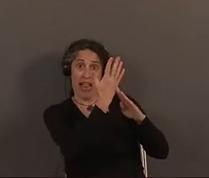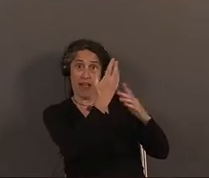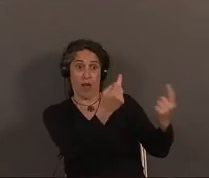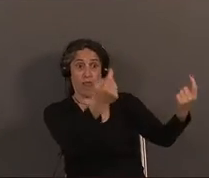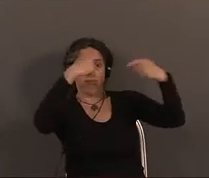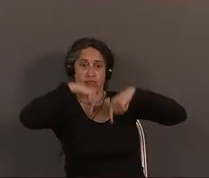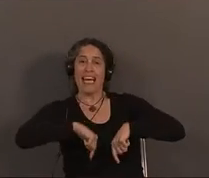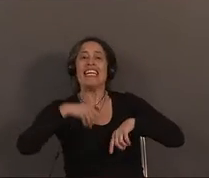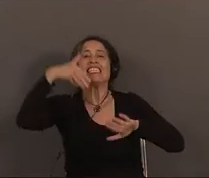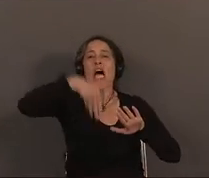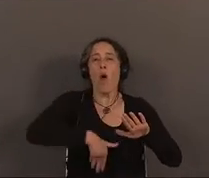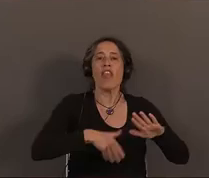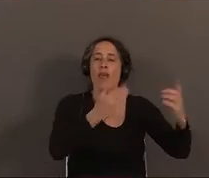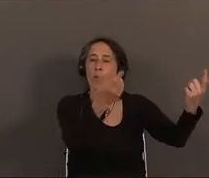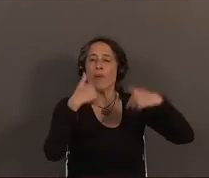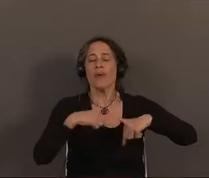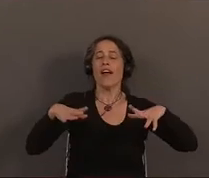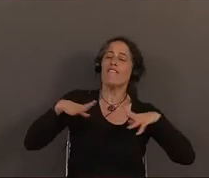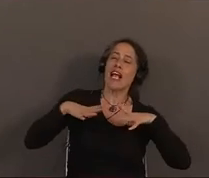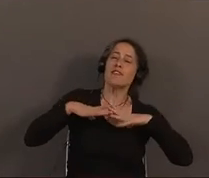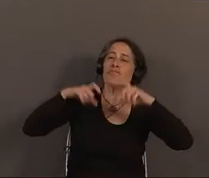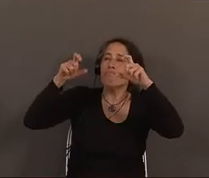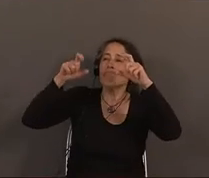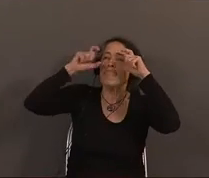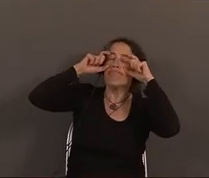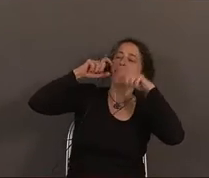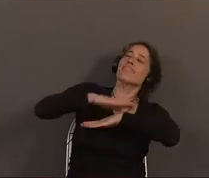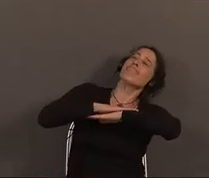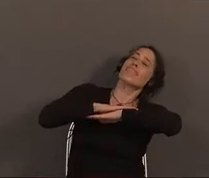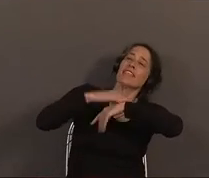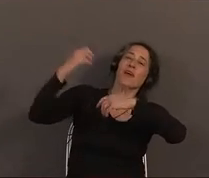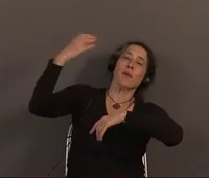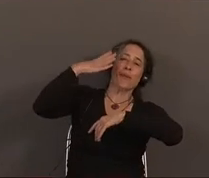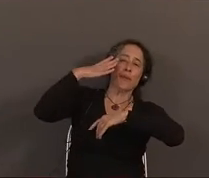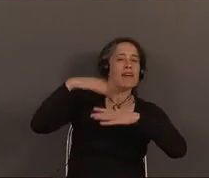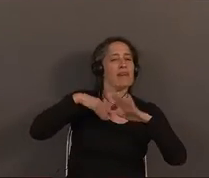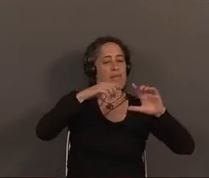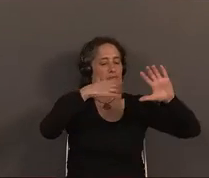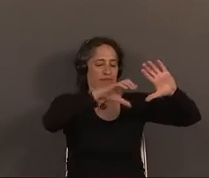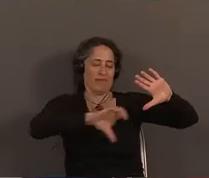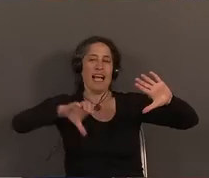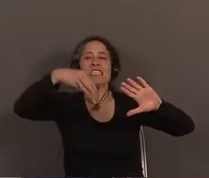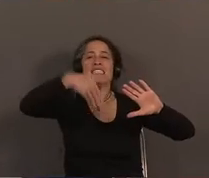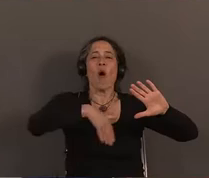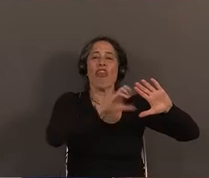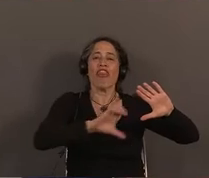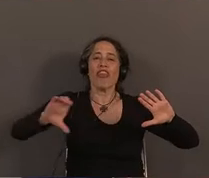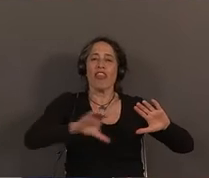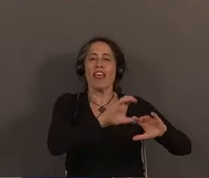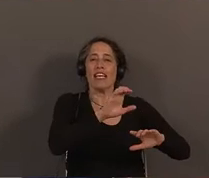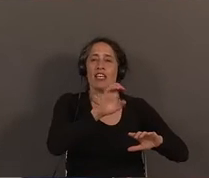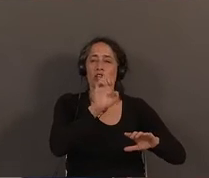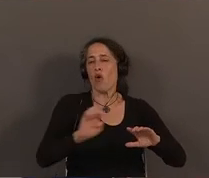Scandinavian countries to the Mediterranean. So how does that affect? I will take that short, because it's nice